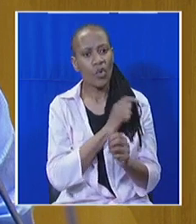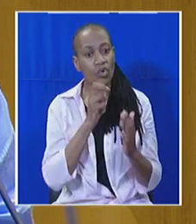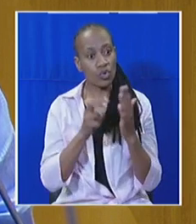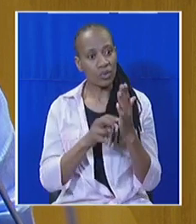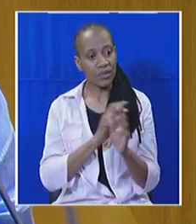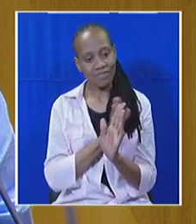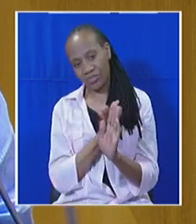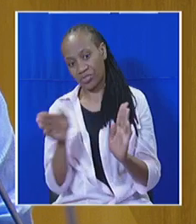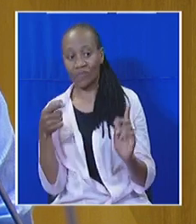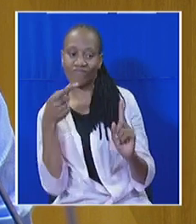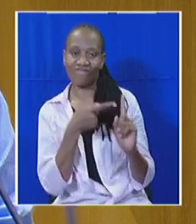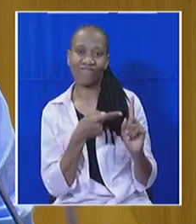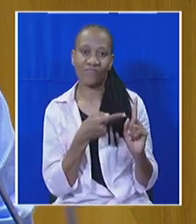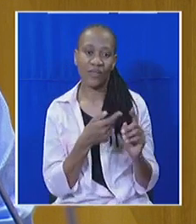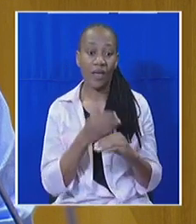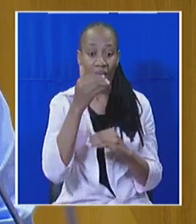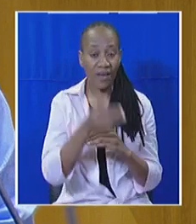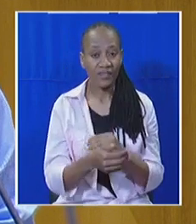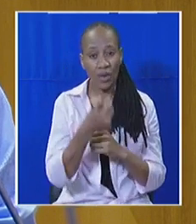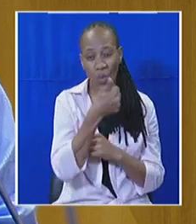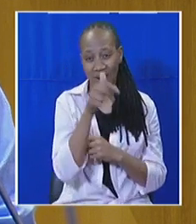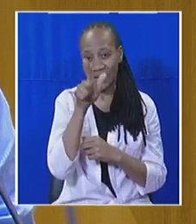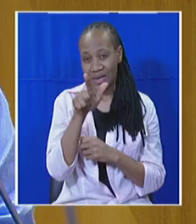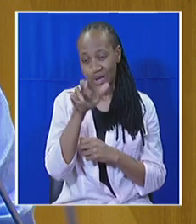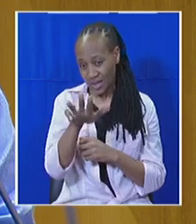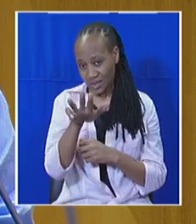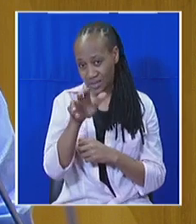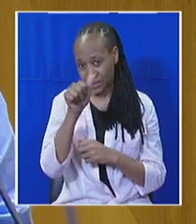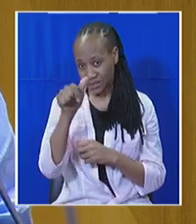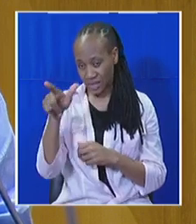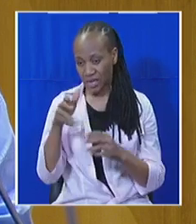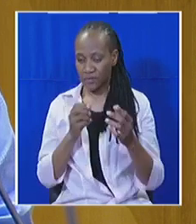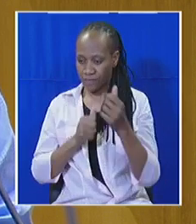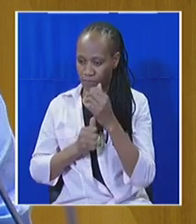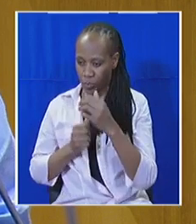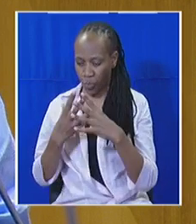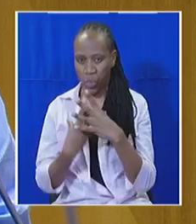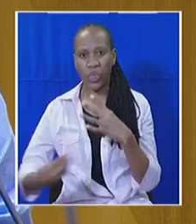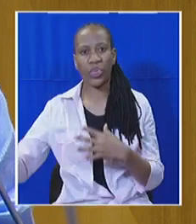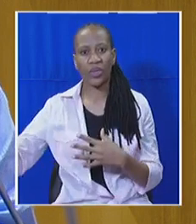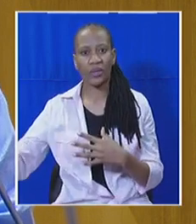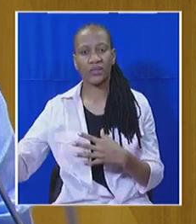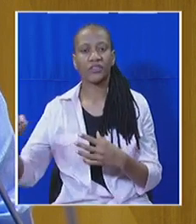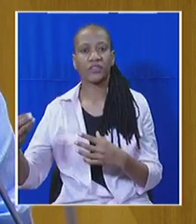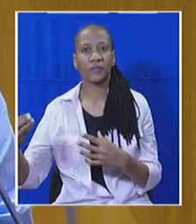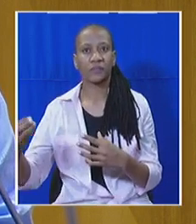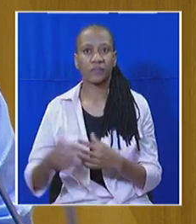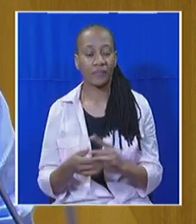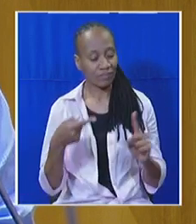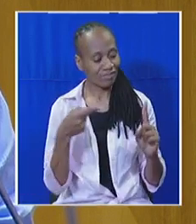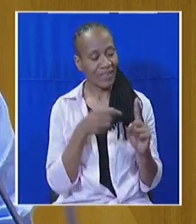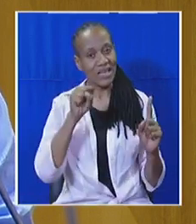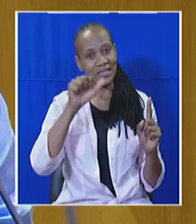release from prison in 1968, she went into exile. Further acknowledges that Sarah and her husband